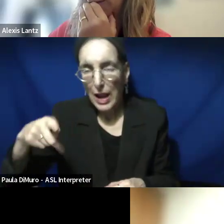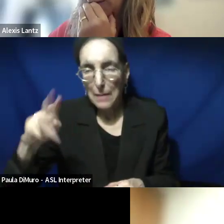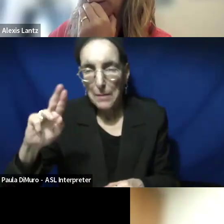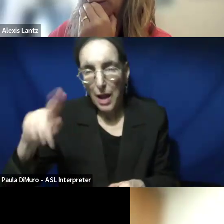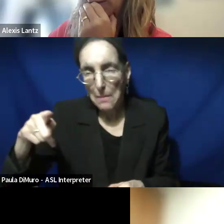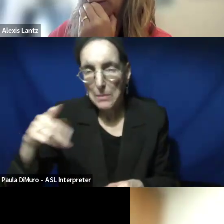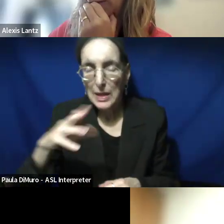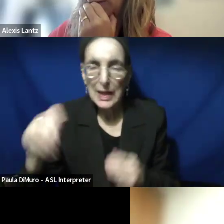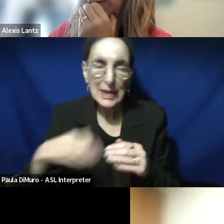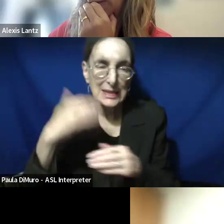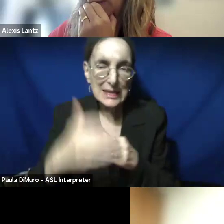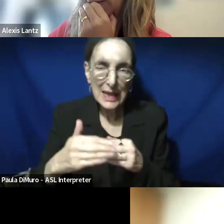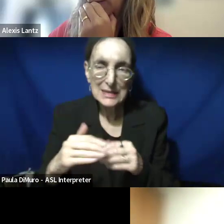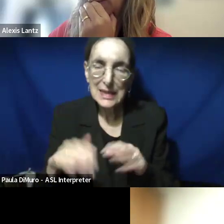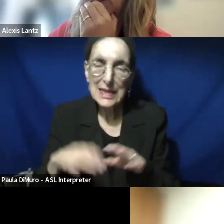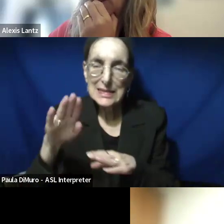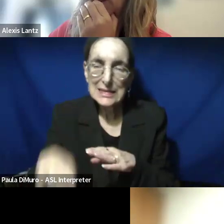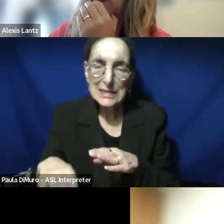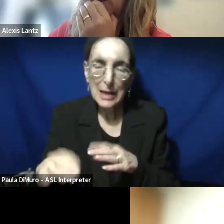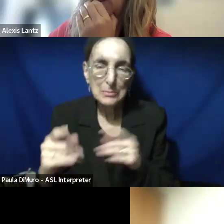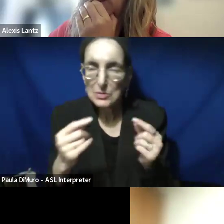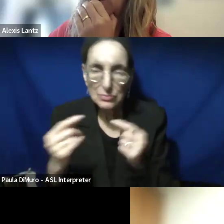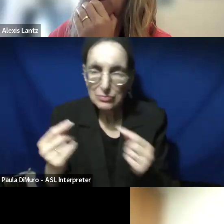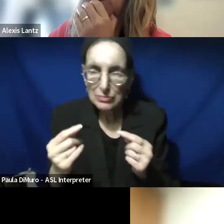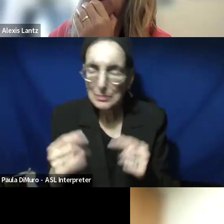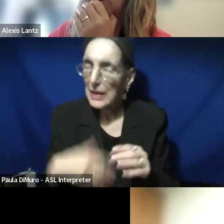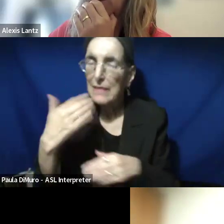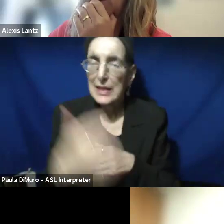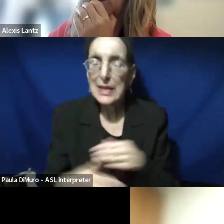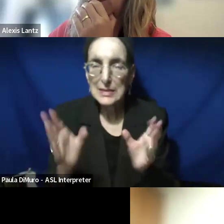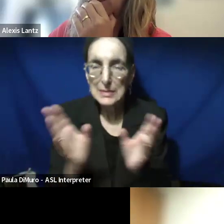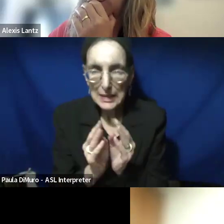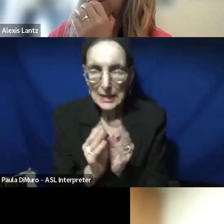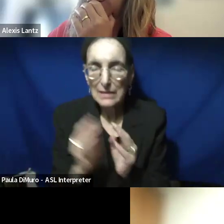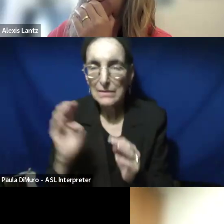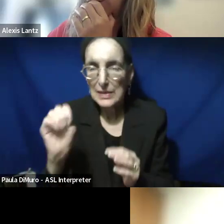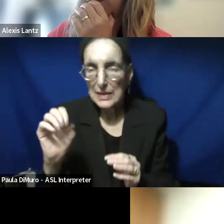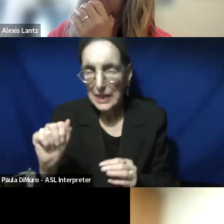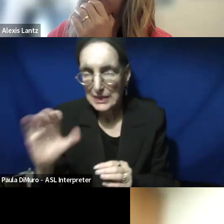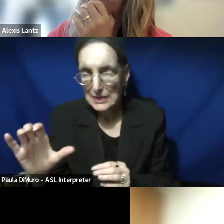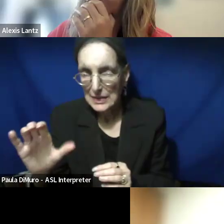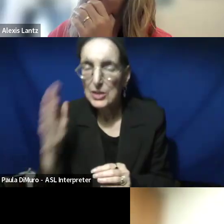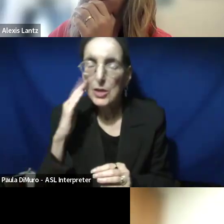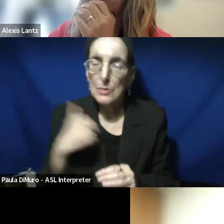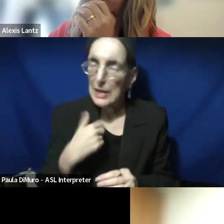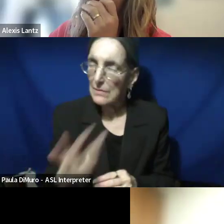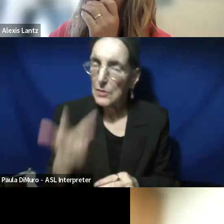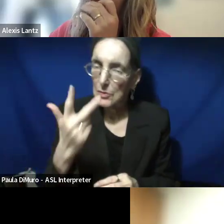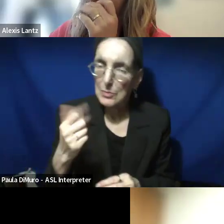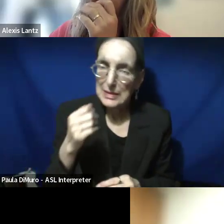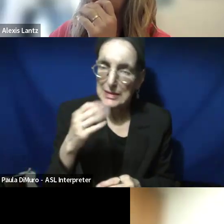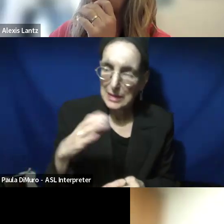we the next meeting of the EAC, there's, as you know, we have 3 subcommittees. The